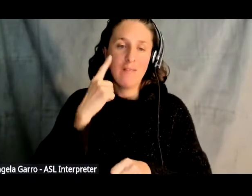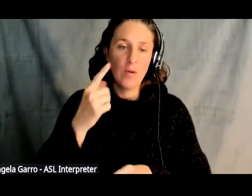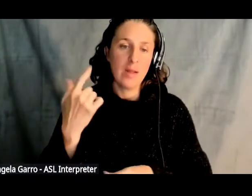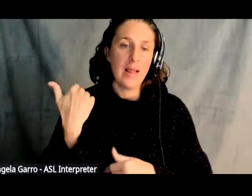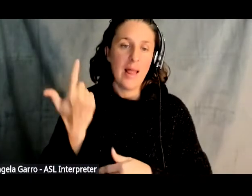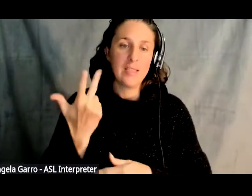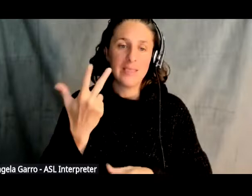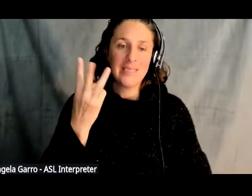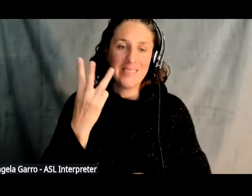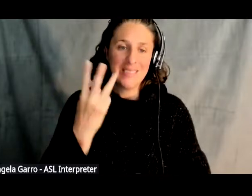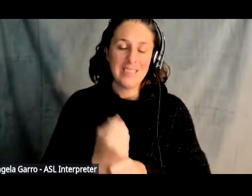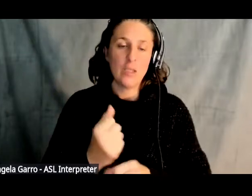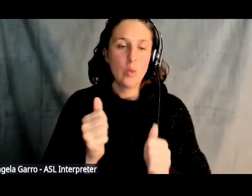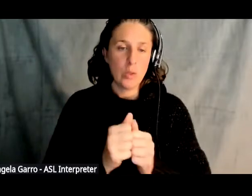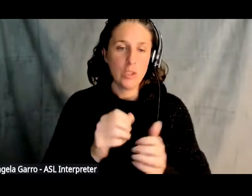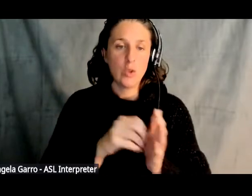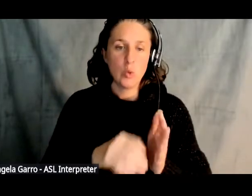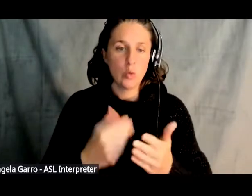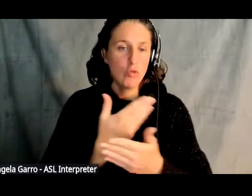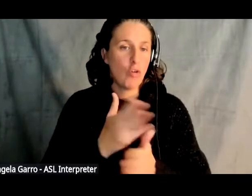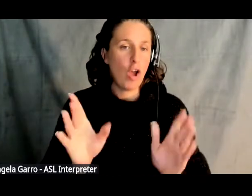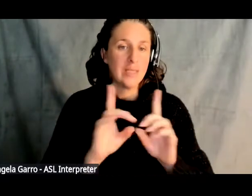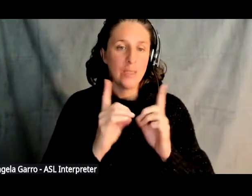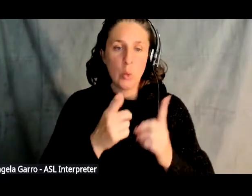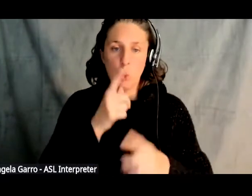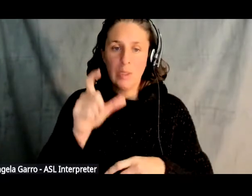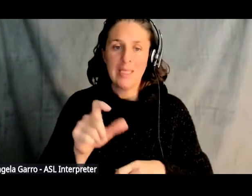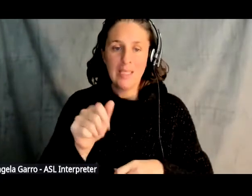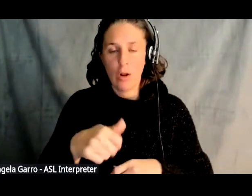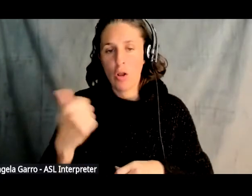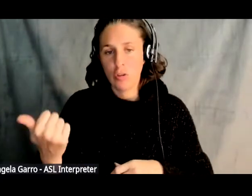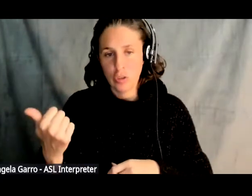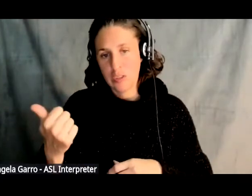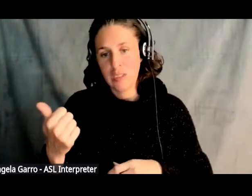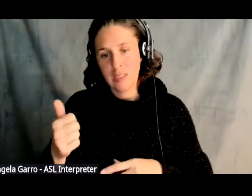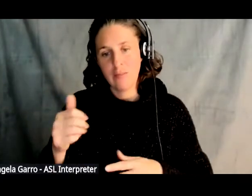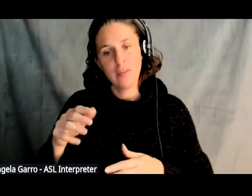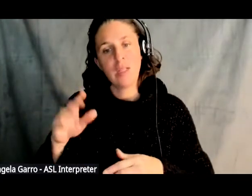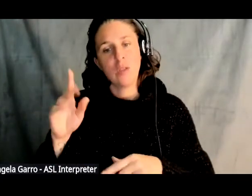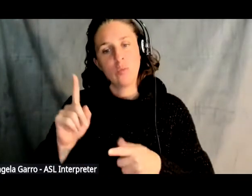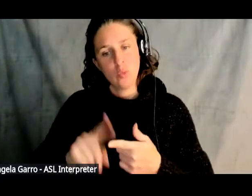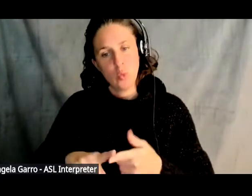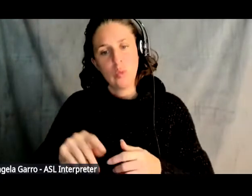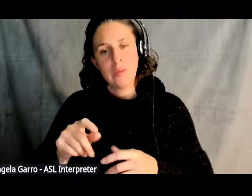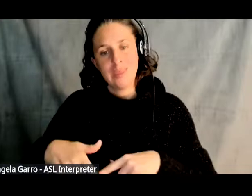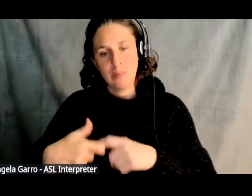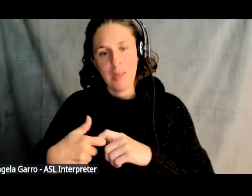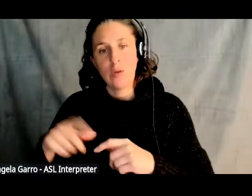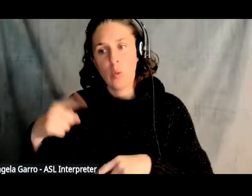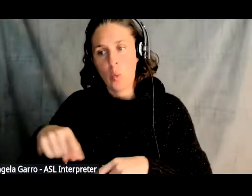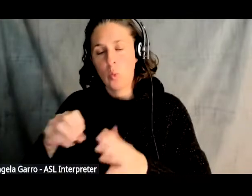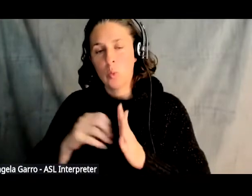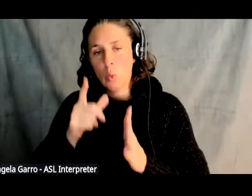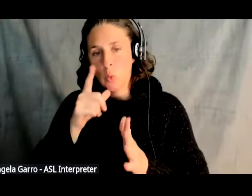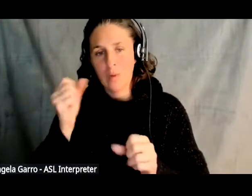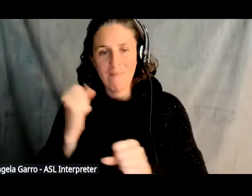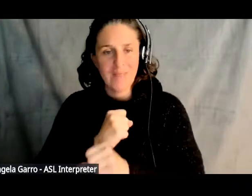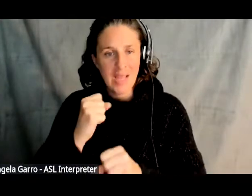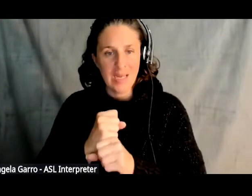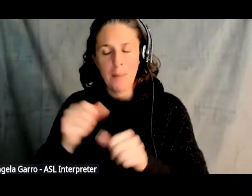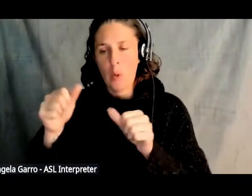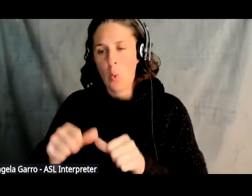years with students across the district who need an alternative to suspension. These are students who are fighting, posting